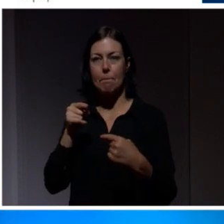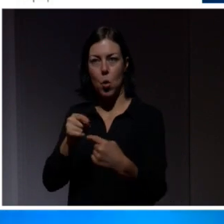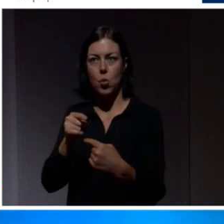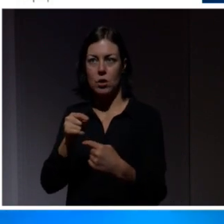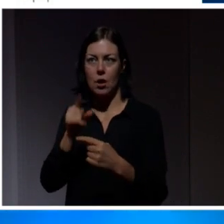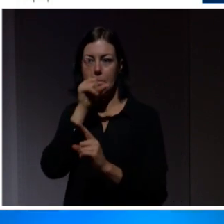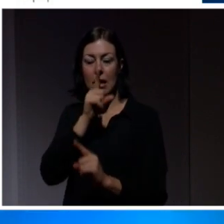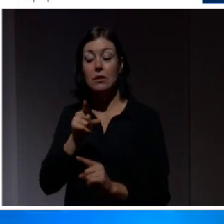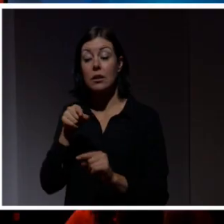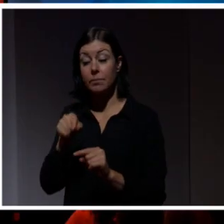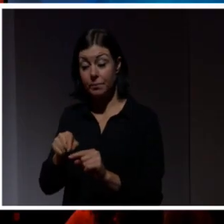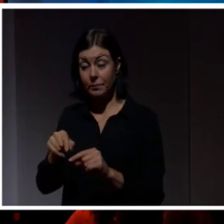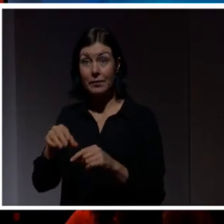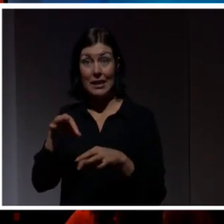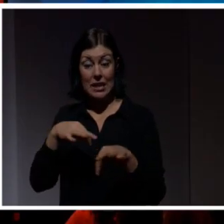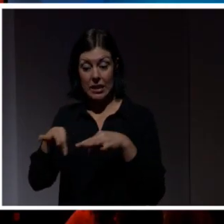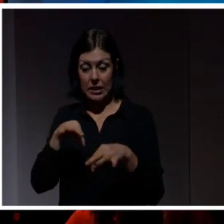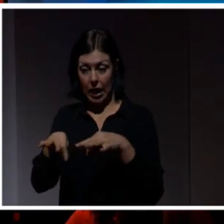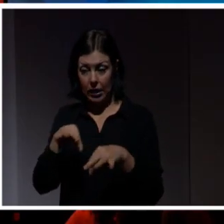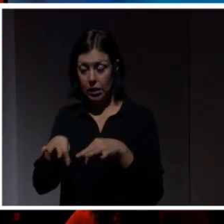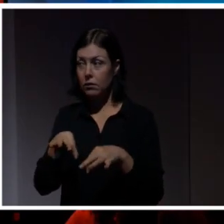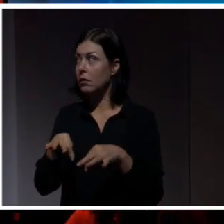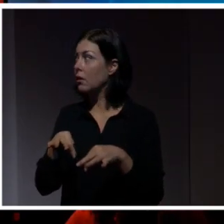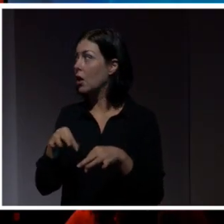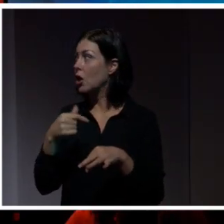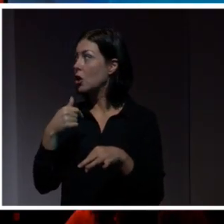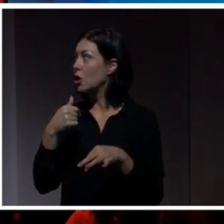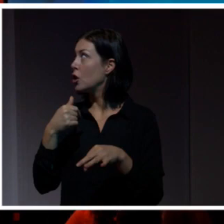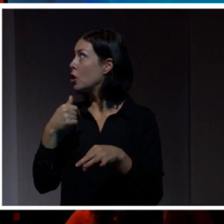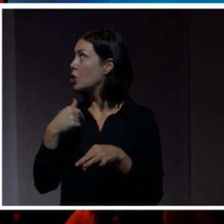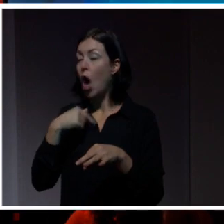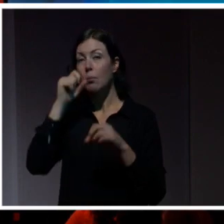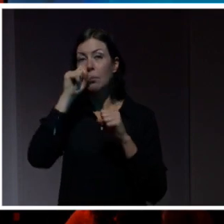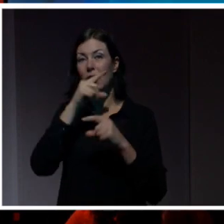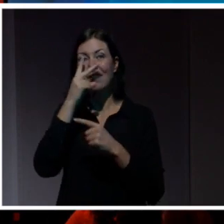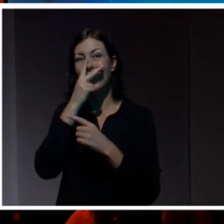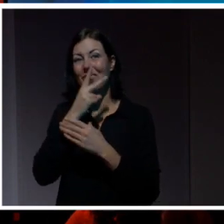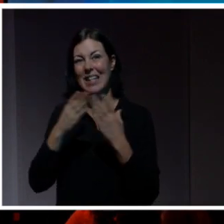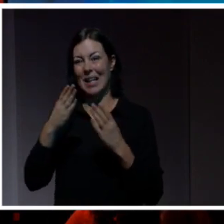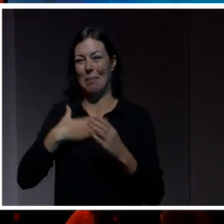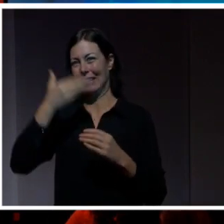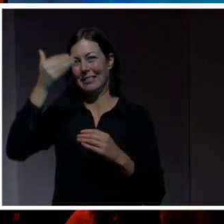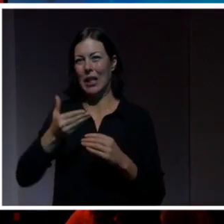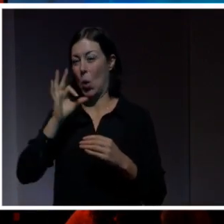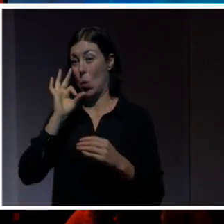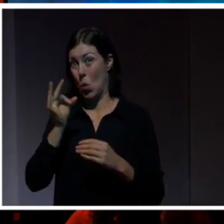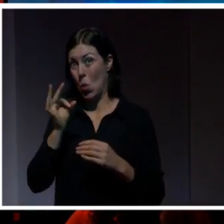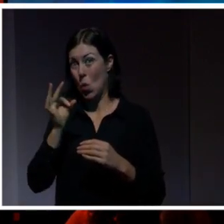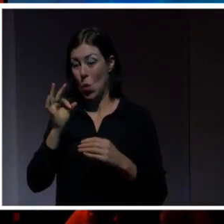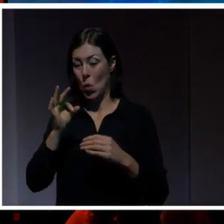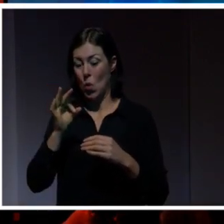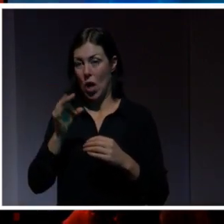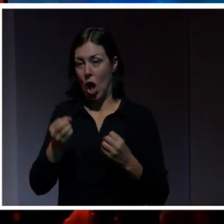show you the game of chess because to put it on one slide would be too complicated. So what I'm showing you on my slide is another game. I'm showing